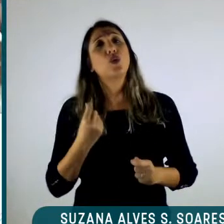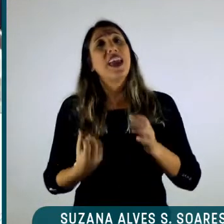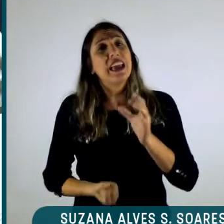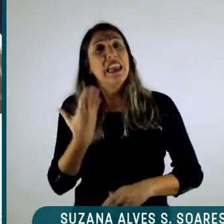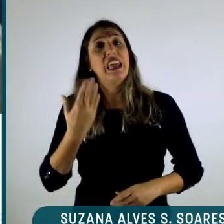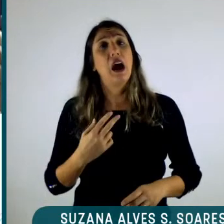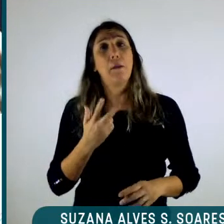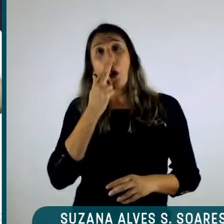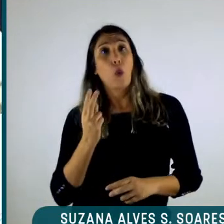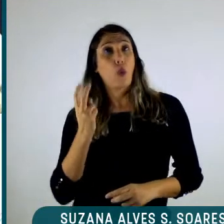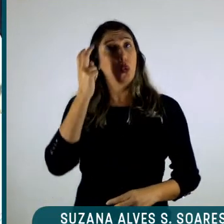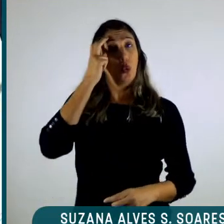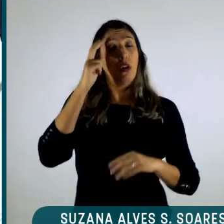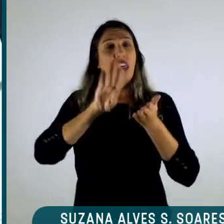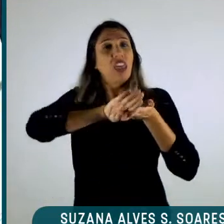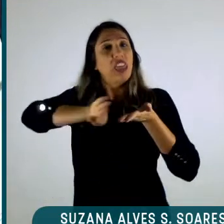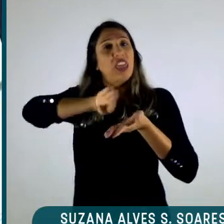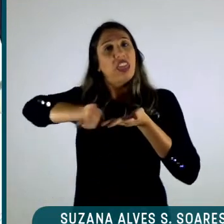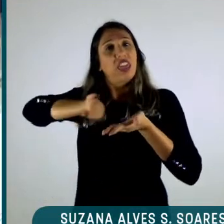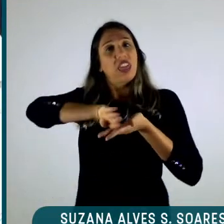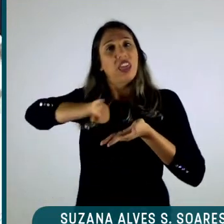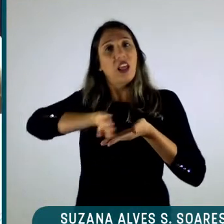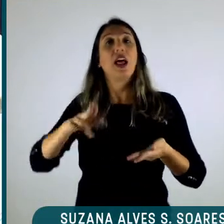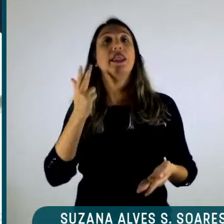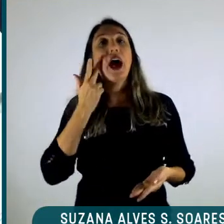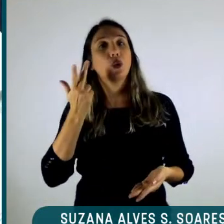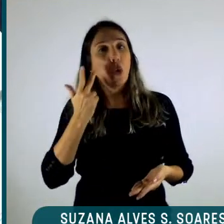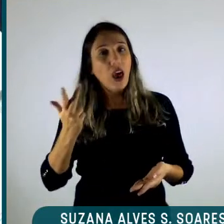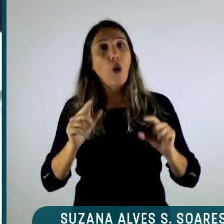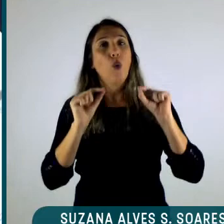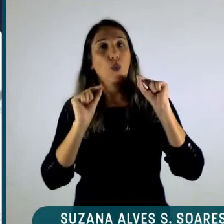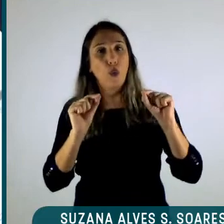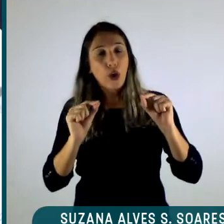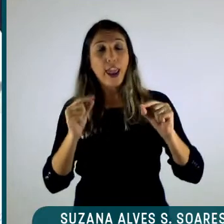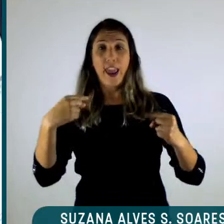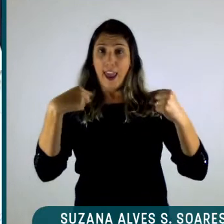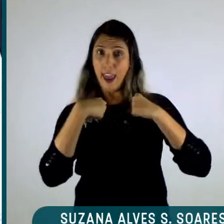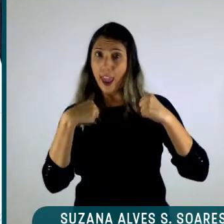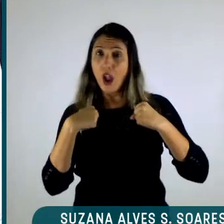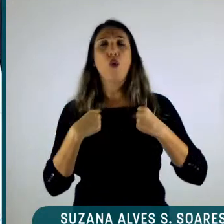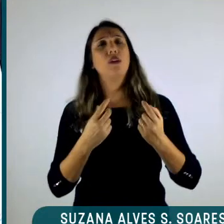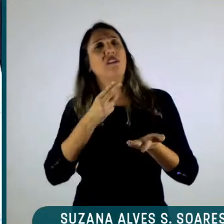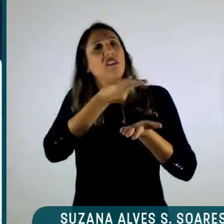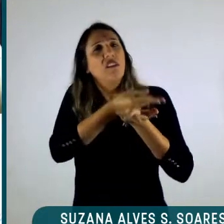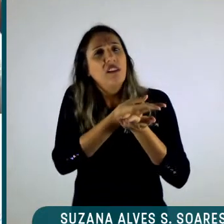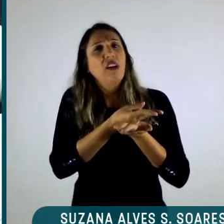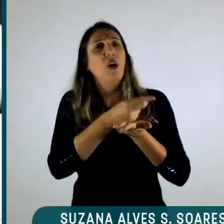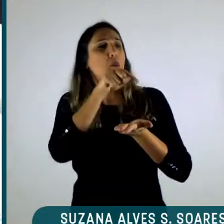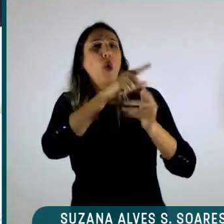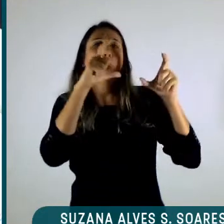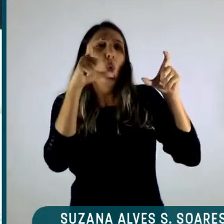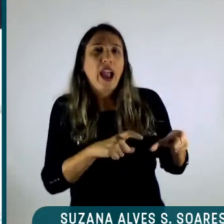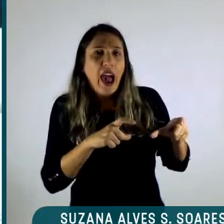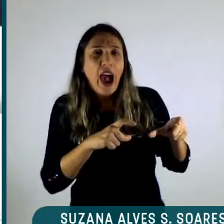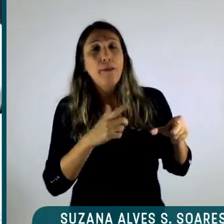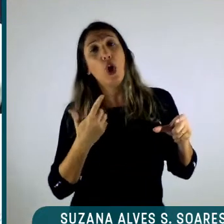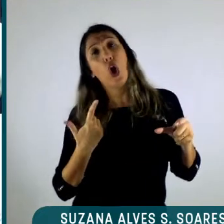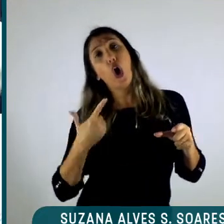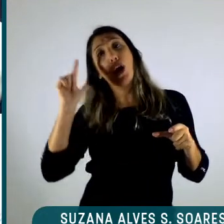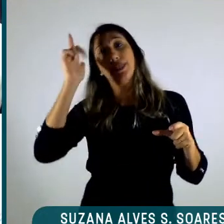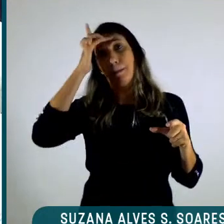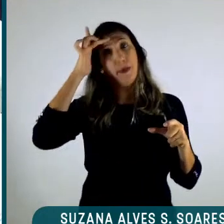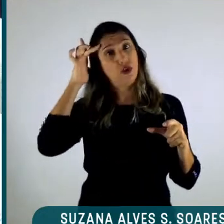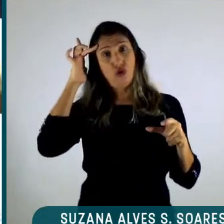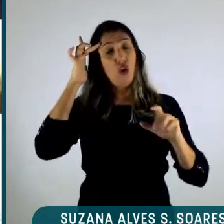to be tolerated, because with that we create a culture of segmentation. It is natural that I am hospitalized at this a